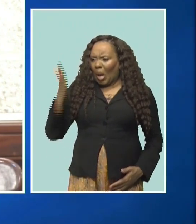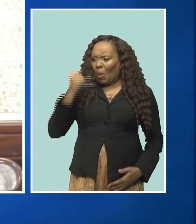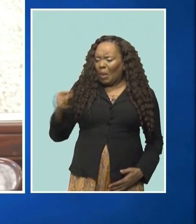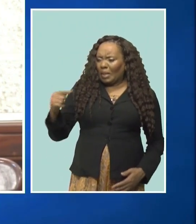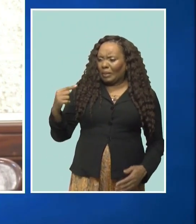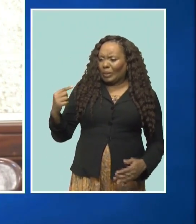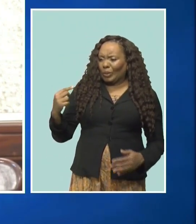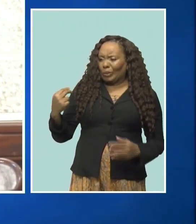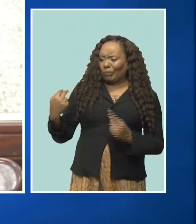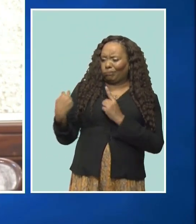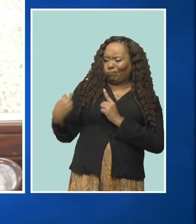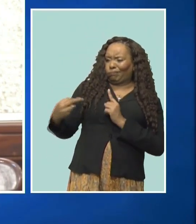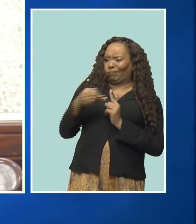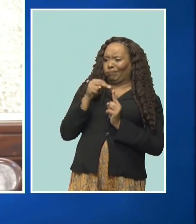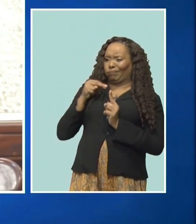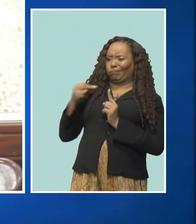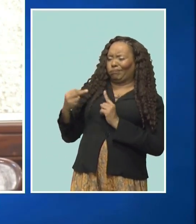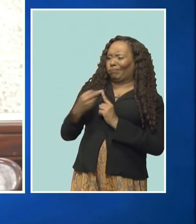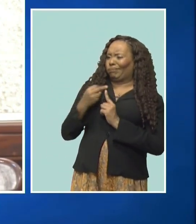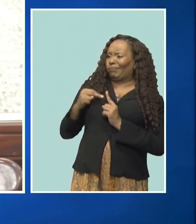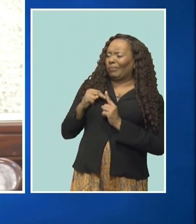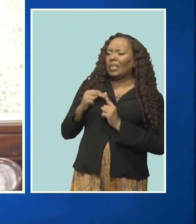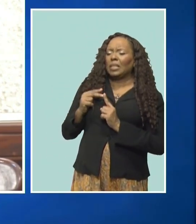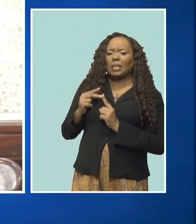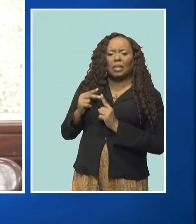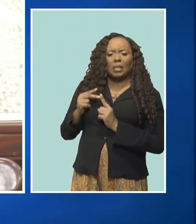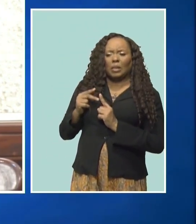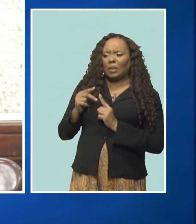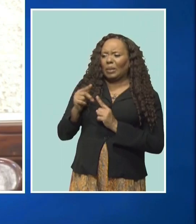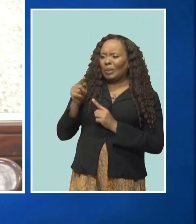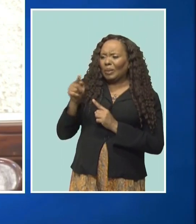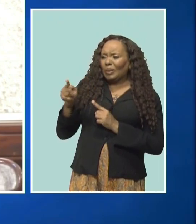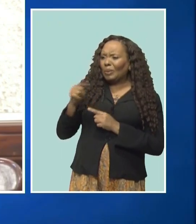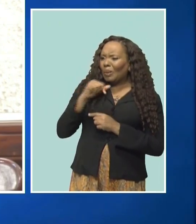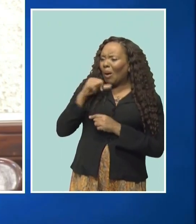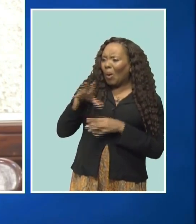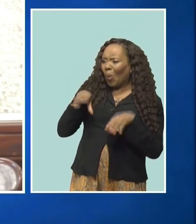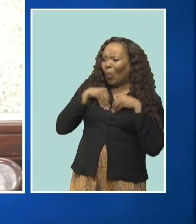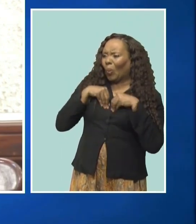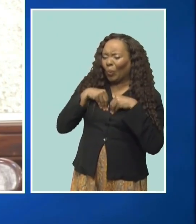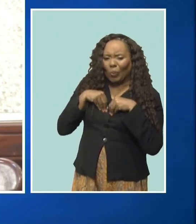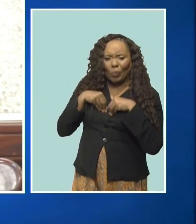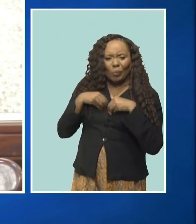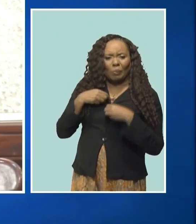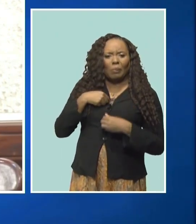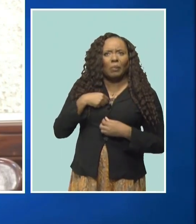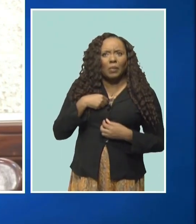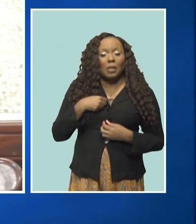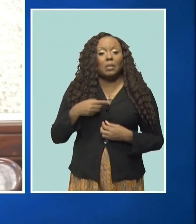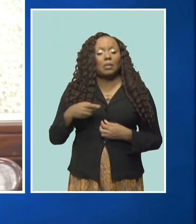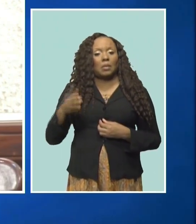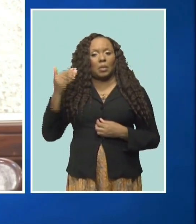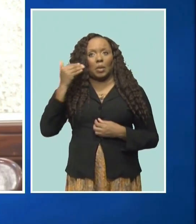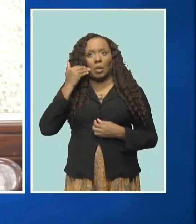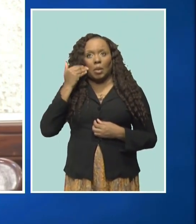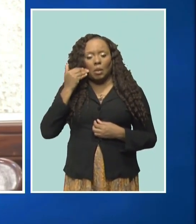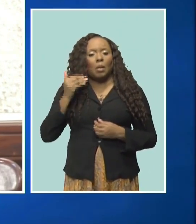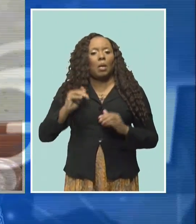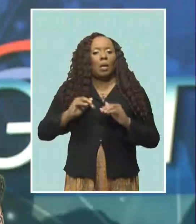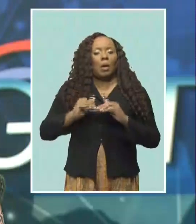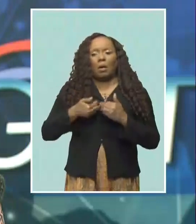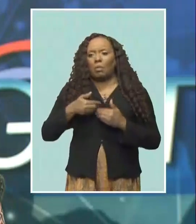ownership leads to situations that you, Mr. Speaker, may have to treat to in the law